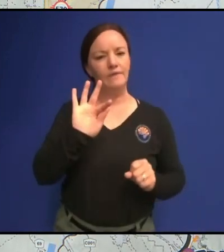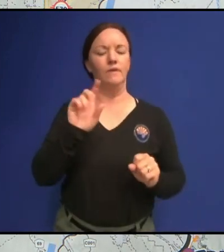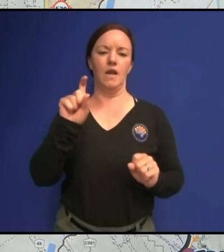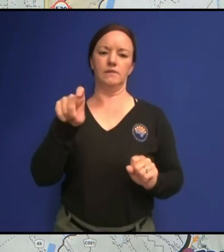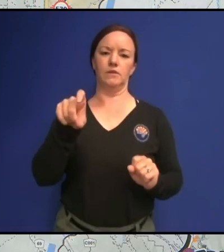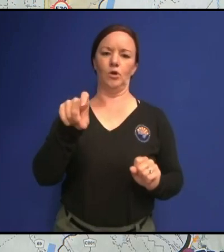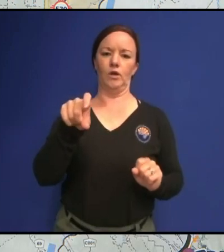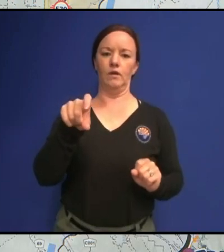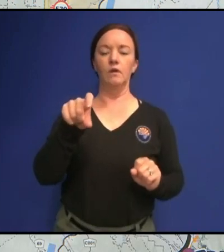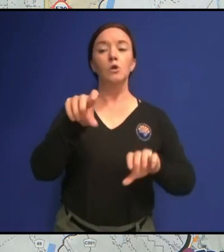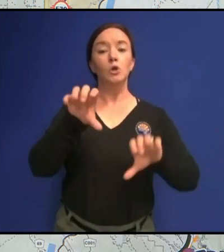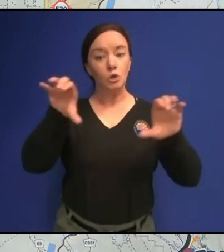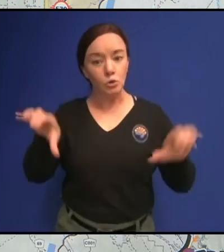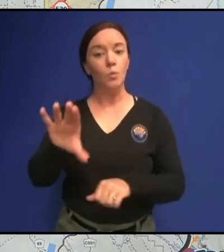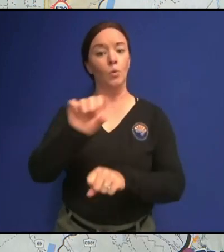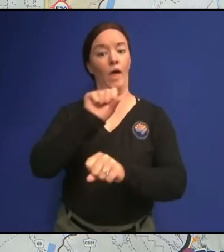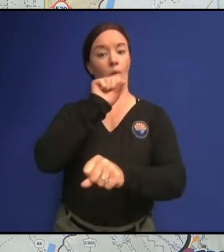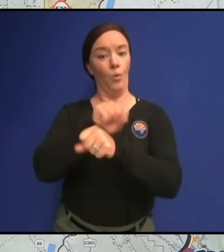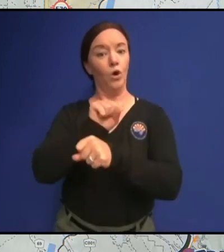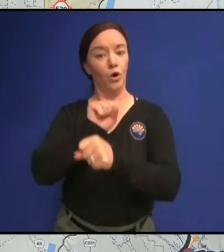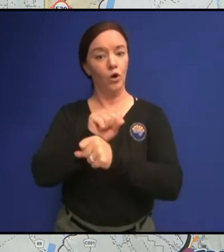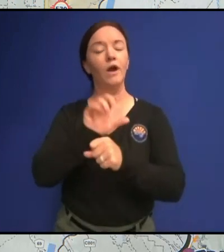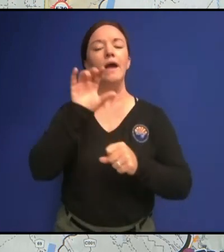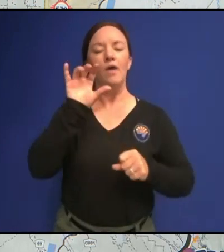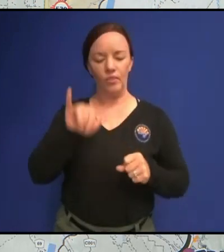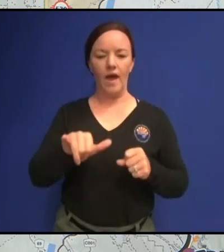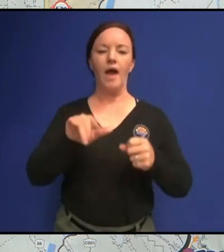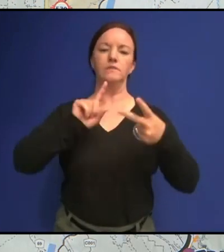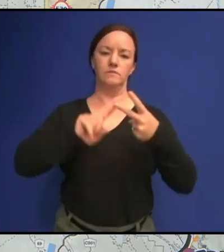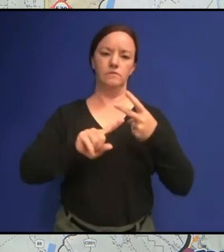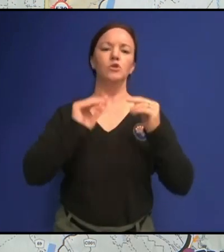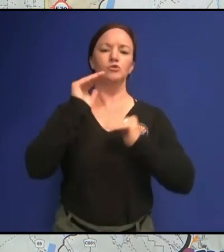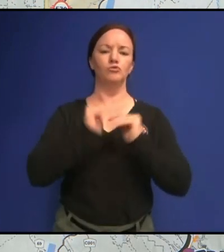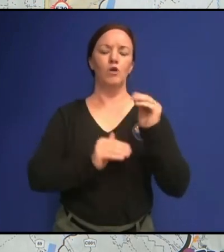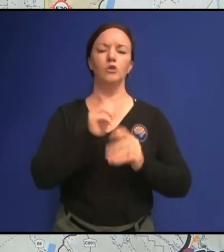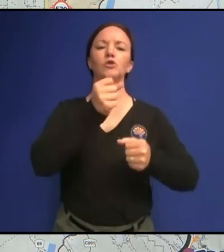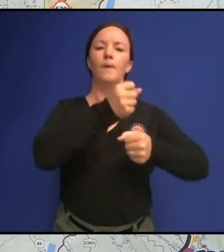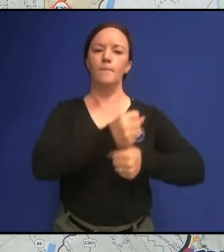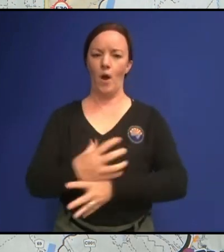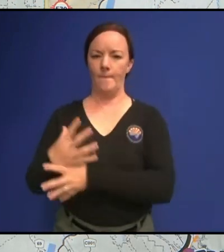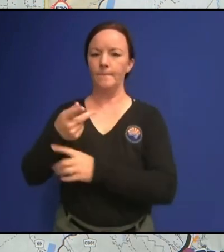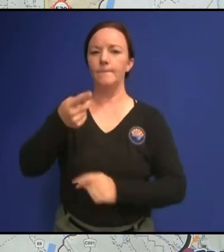work is what we call structure prep. So we prepare the home. That's why it's prep.